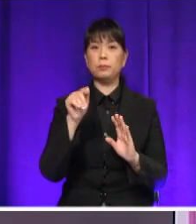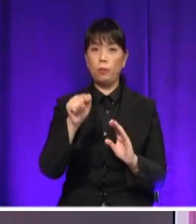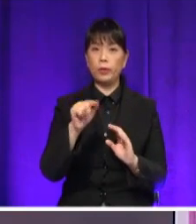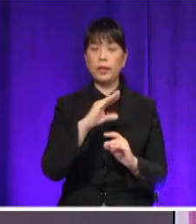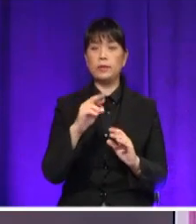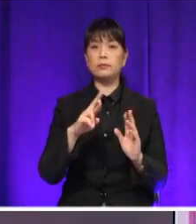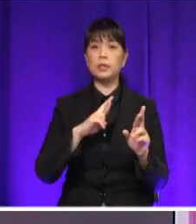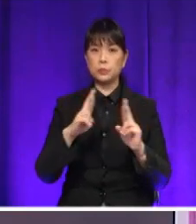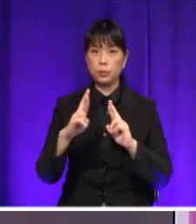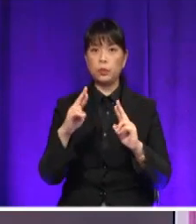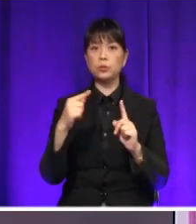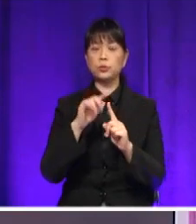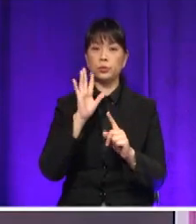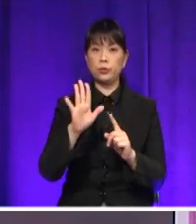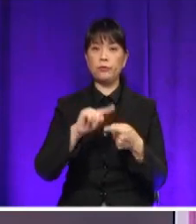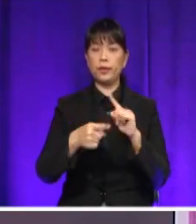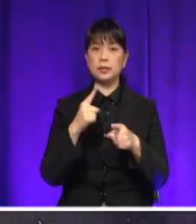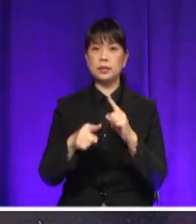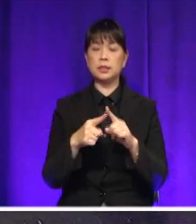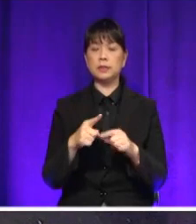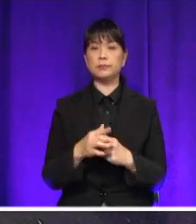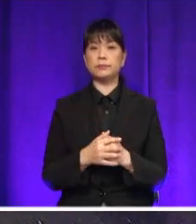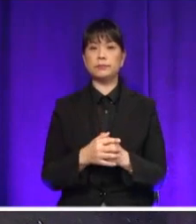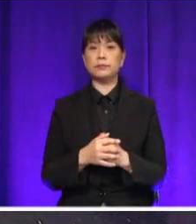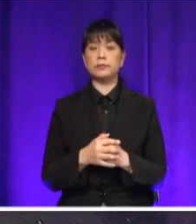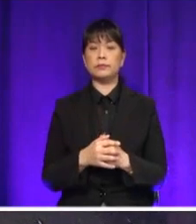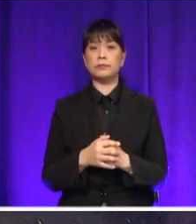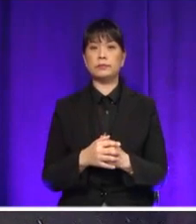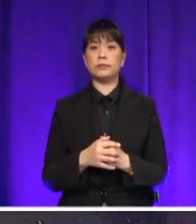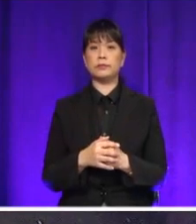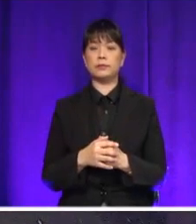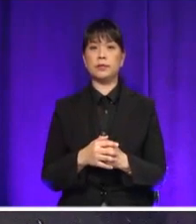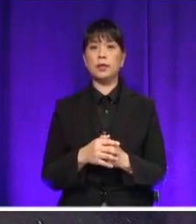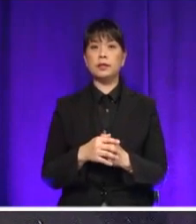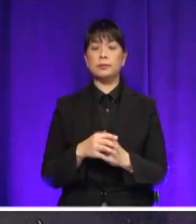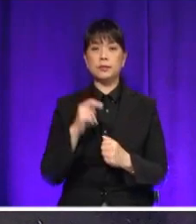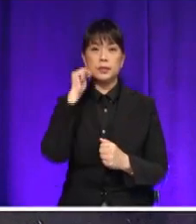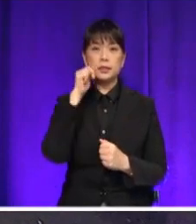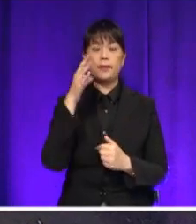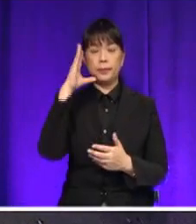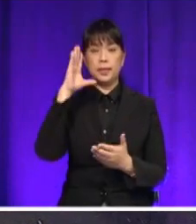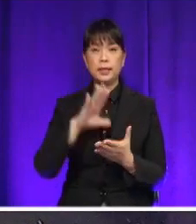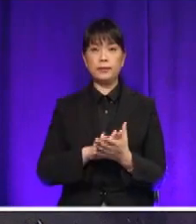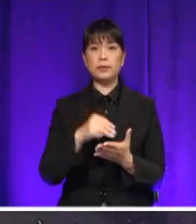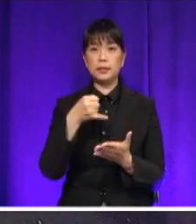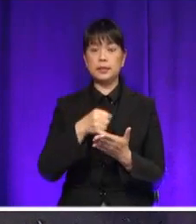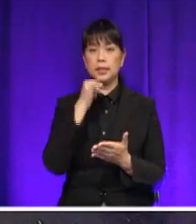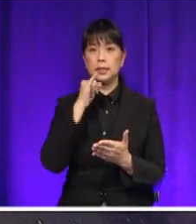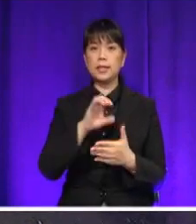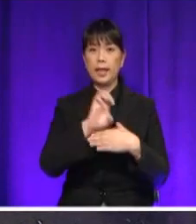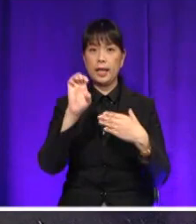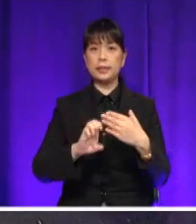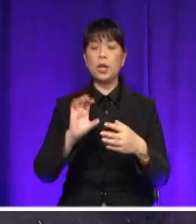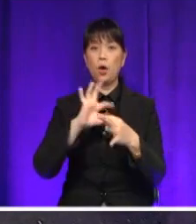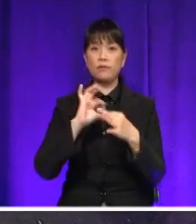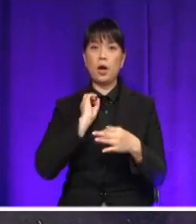friends' ideas too. Okay, with that, I believe we are now at the end of our class. As much as I enjoyed